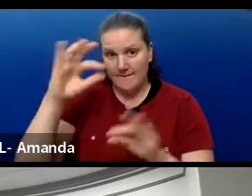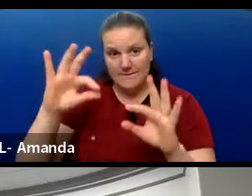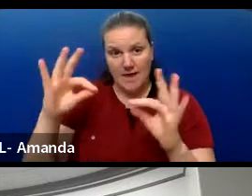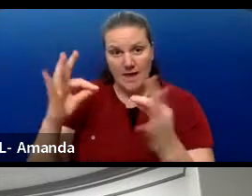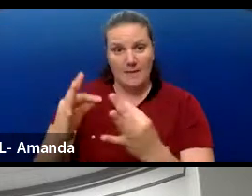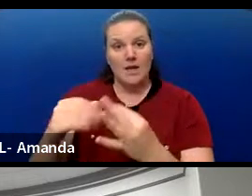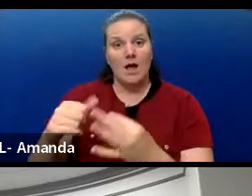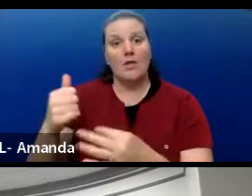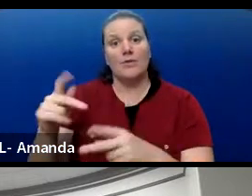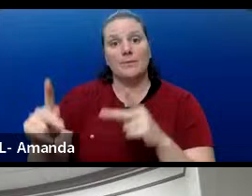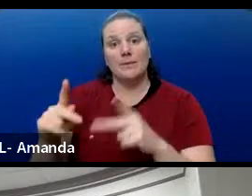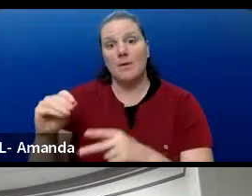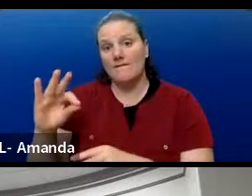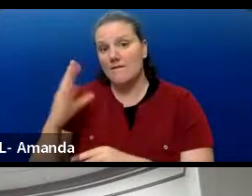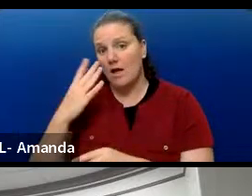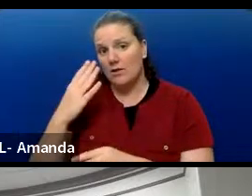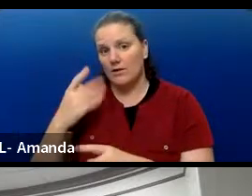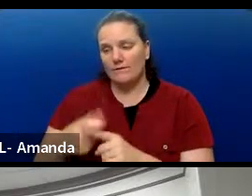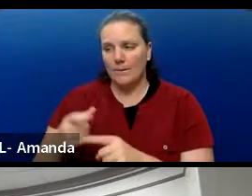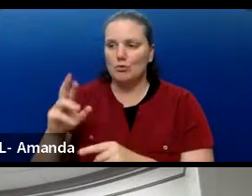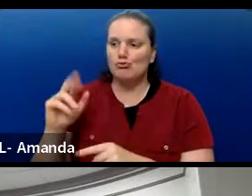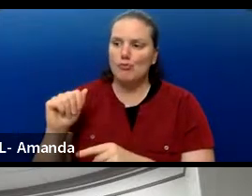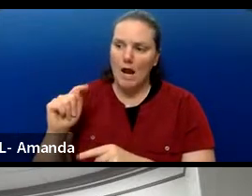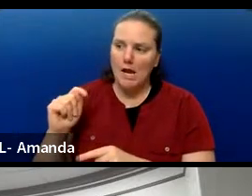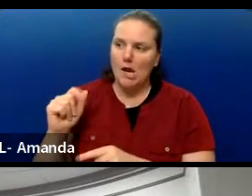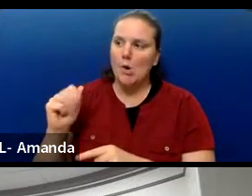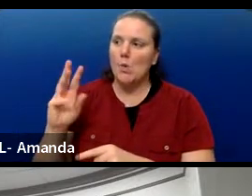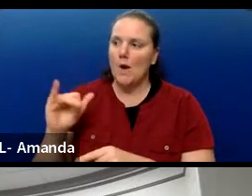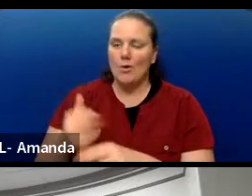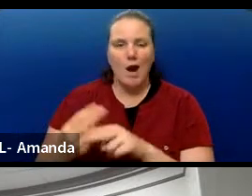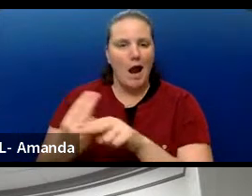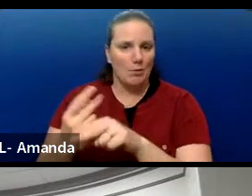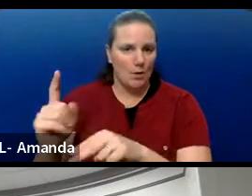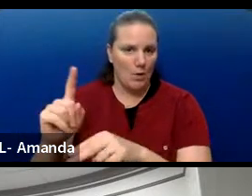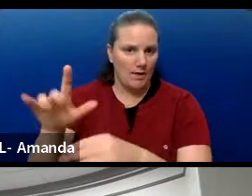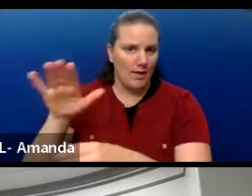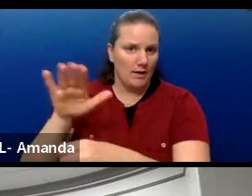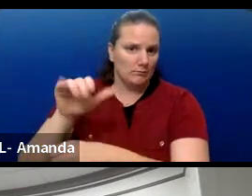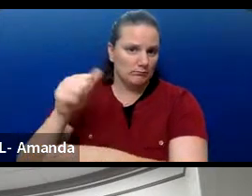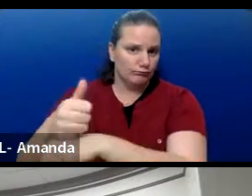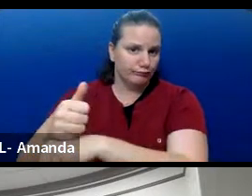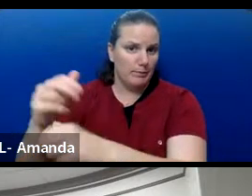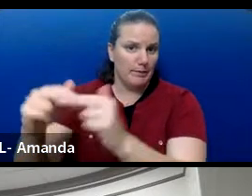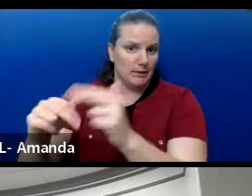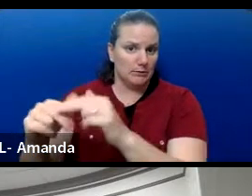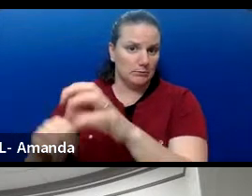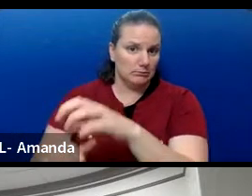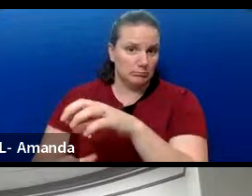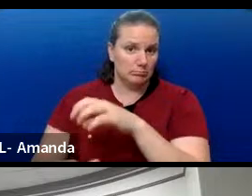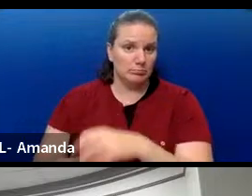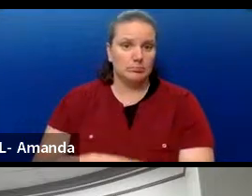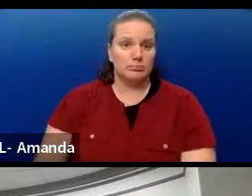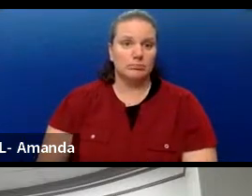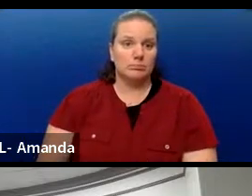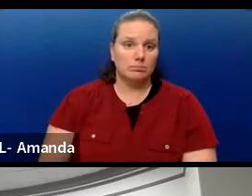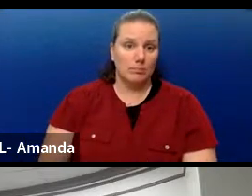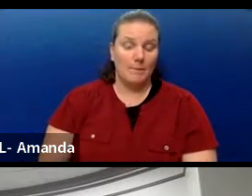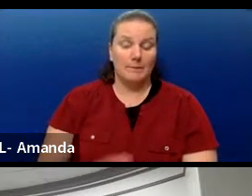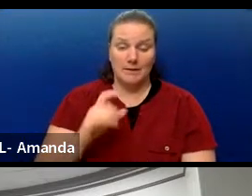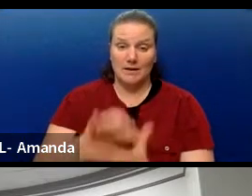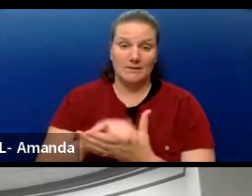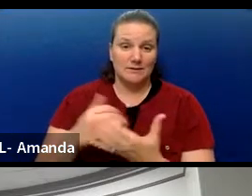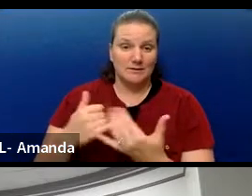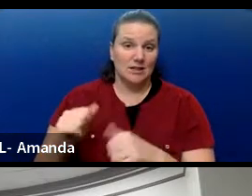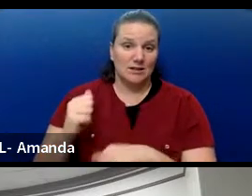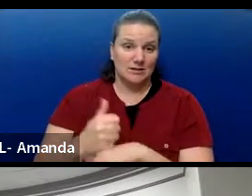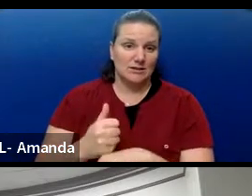color from the right-of-way where highways were built. And I believe that still exists. I shared